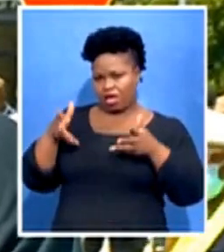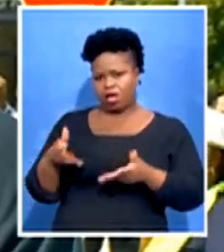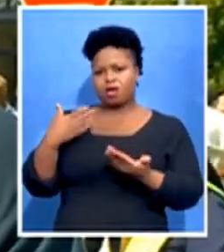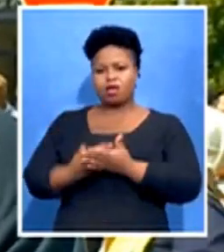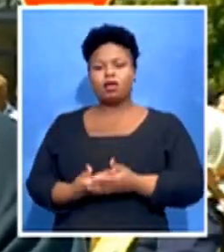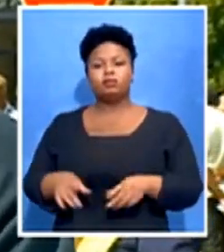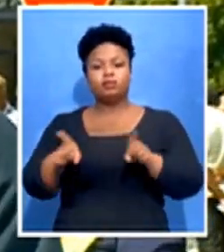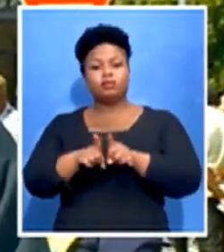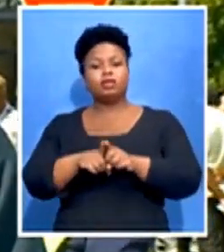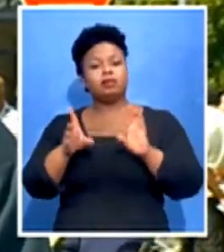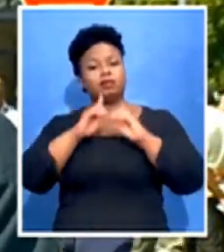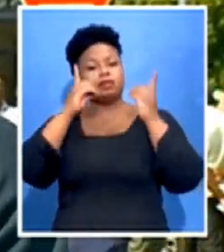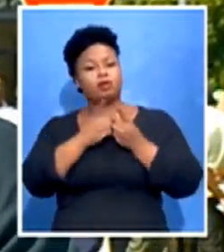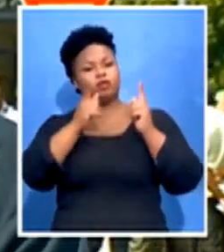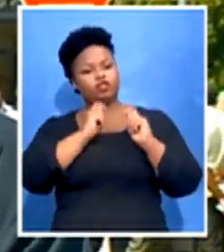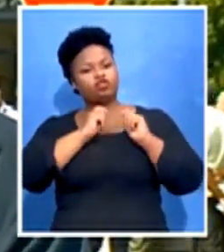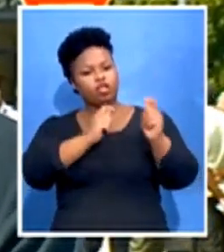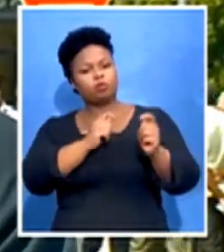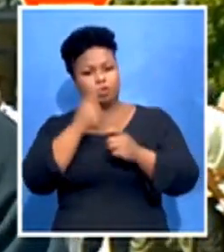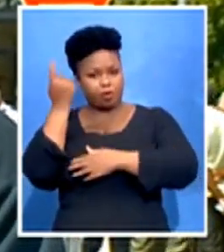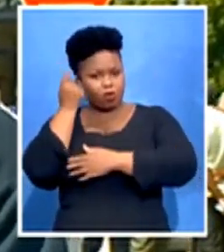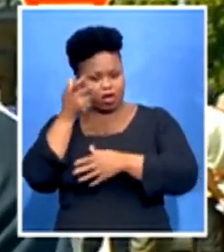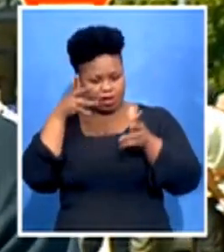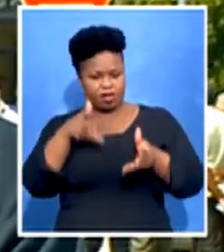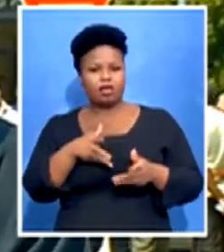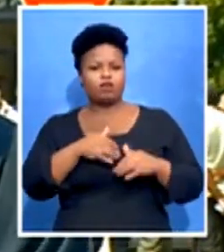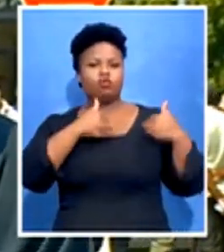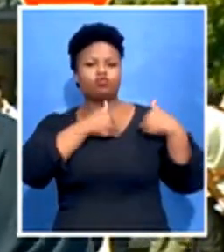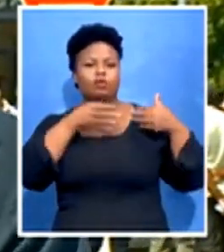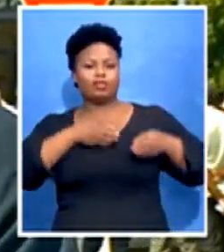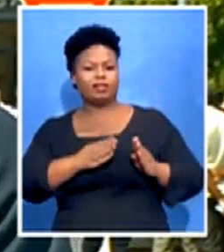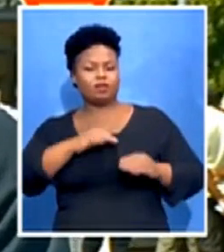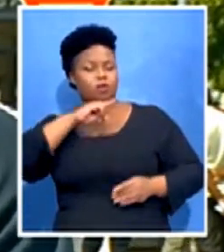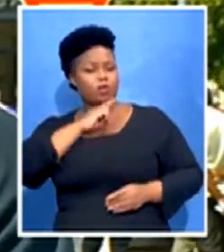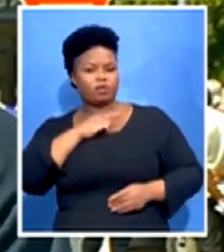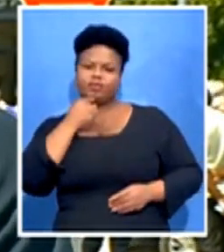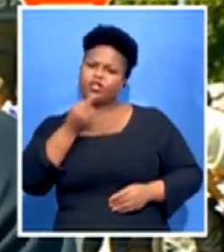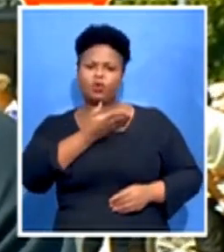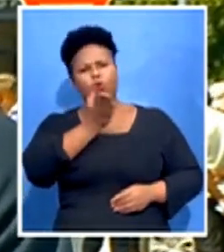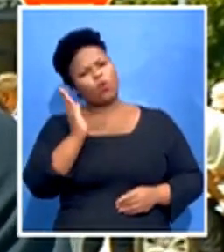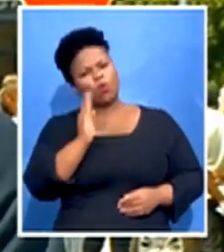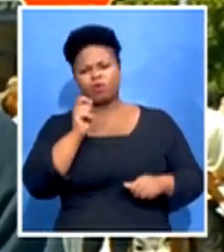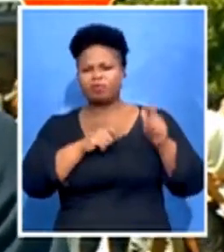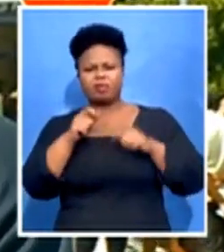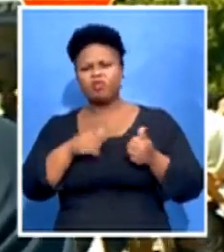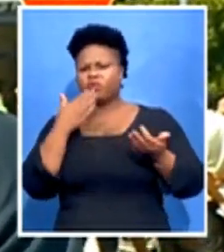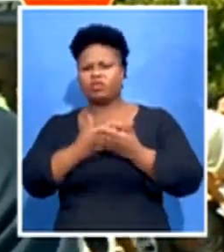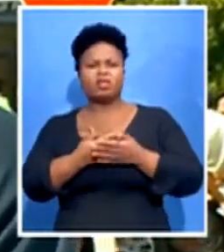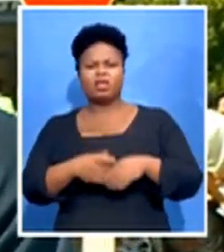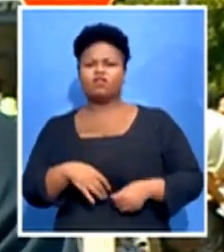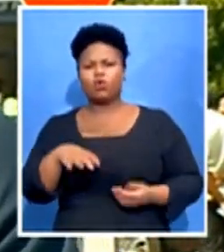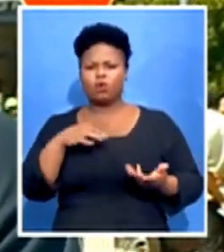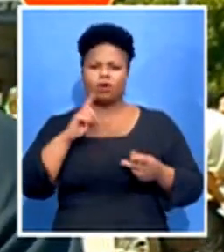ya Polokwane ba tlisitse road safety gore a re otlele re bolokegile re seke ra otlela re nwele madila seke ra otlela ra tsamaya ro re otletse re o